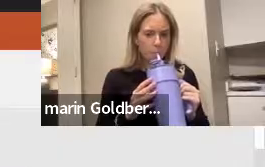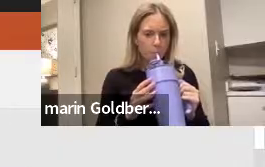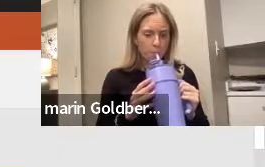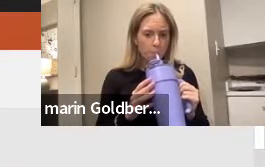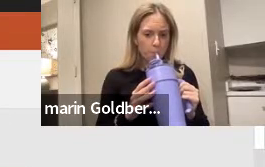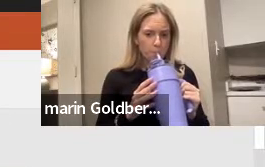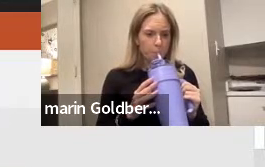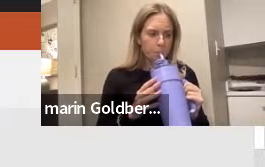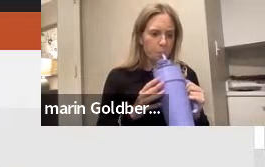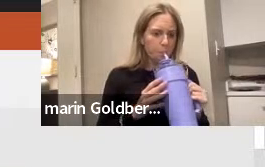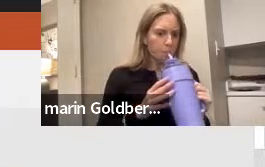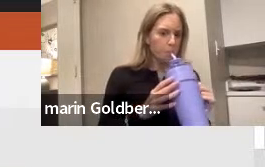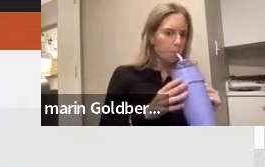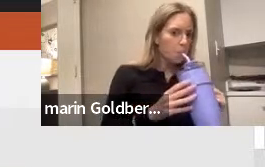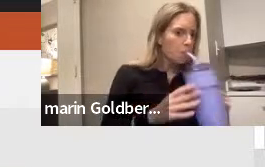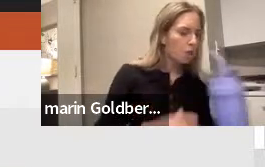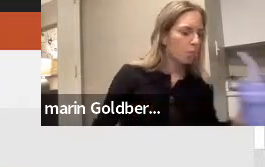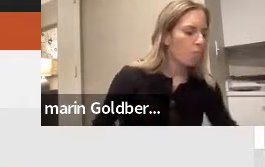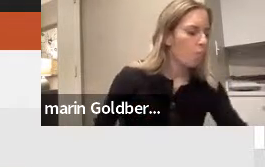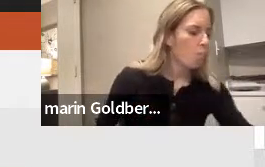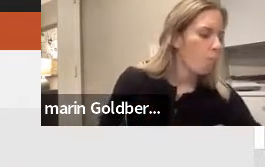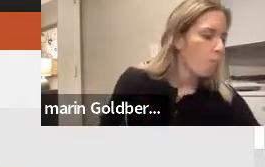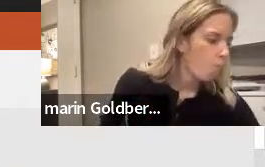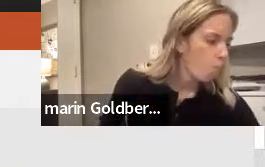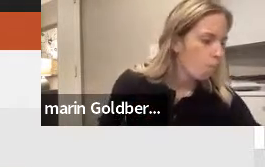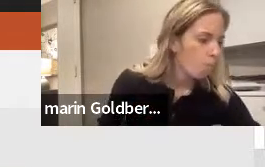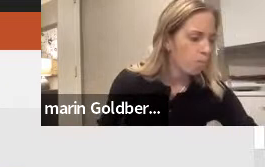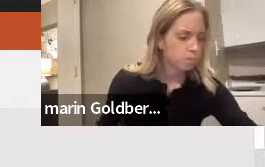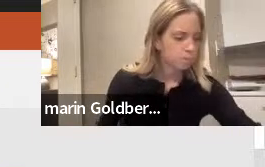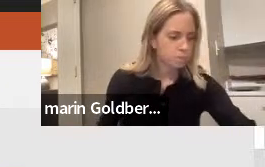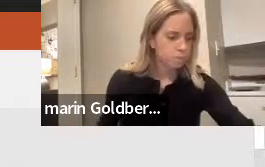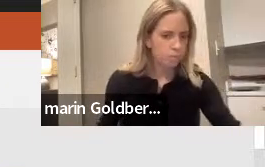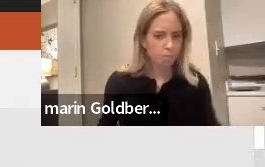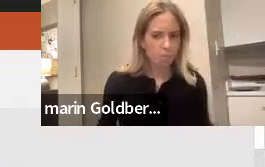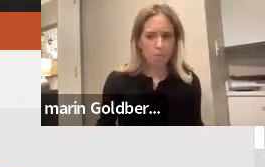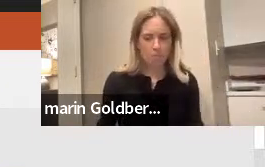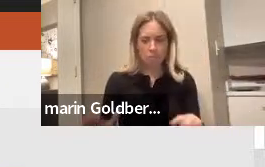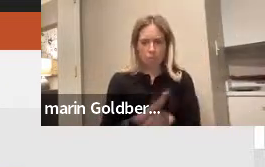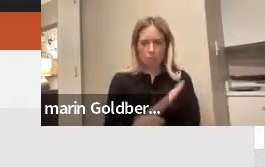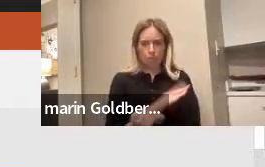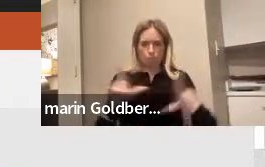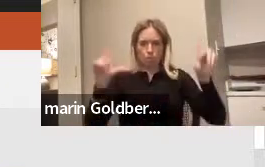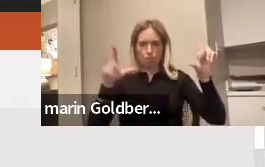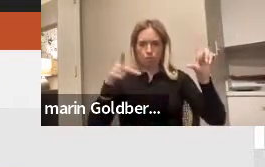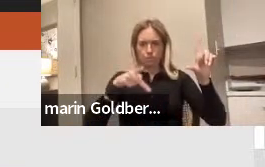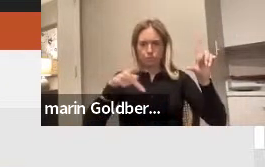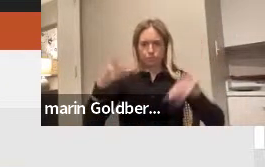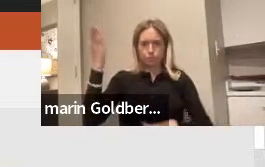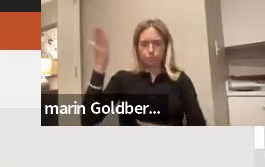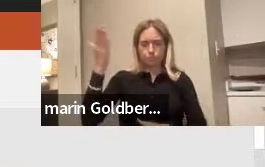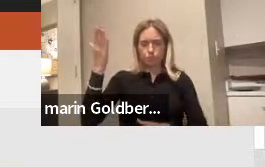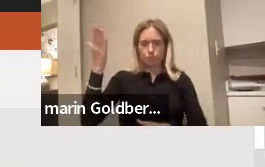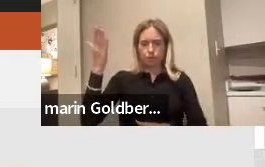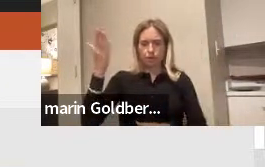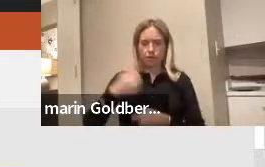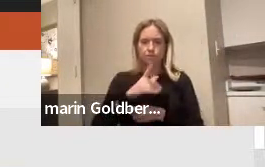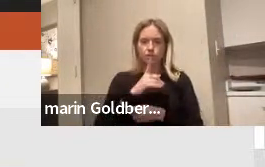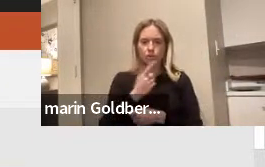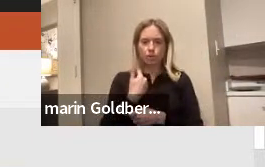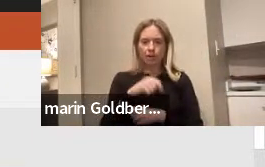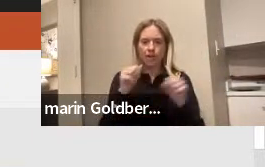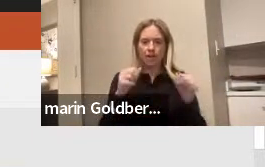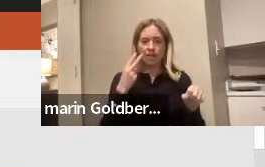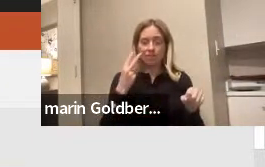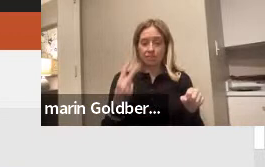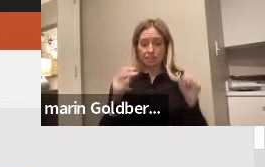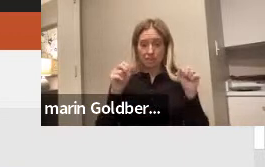All right, let me full screen the PowerPoint presentation and then confirm that we can see the PowerPoint presentation. All right, can we